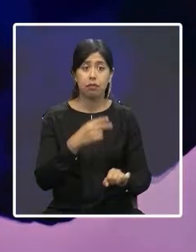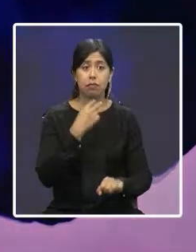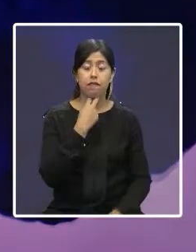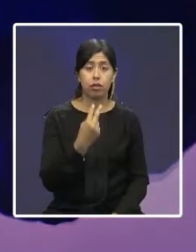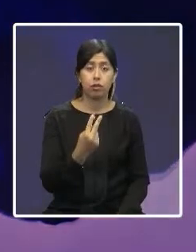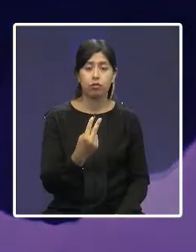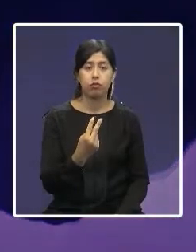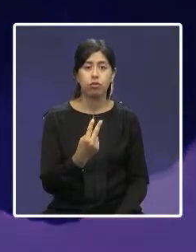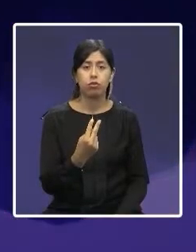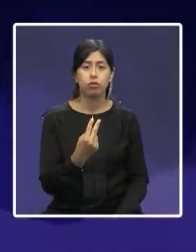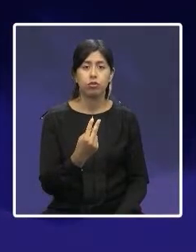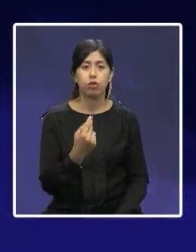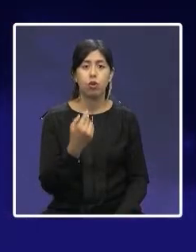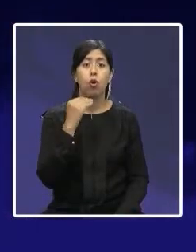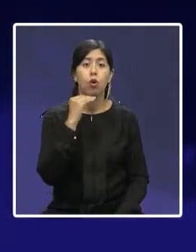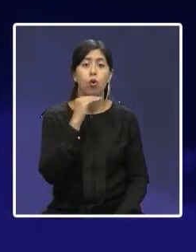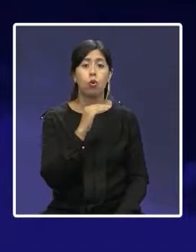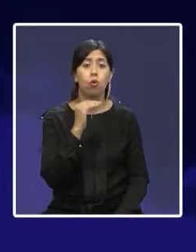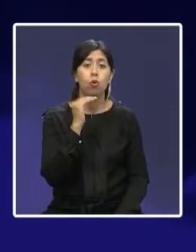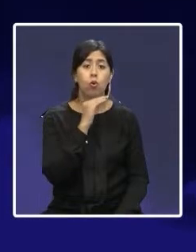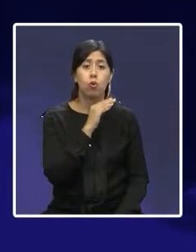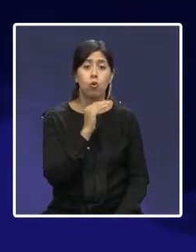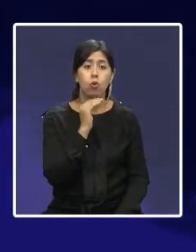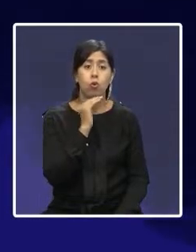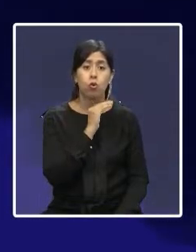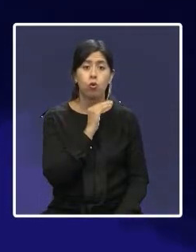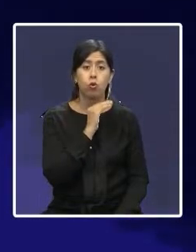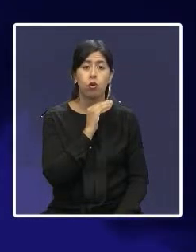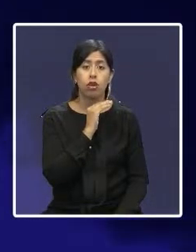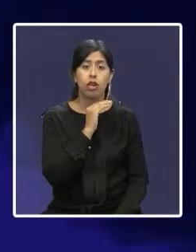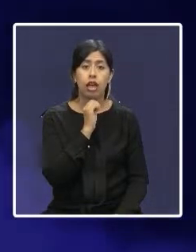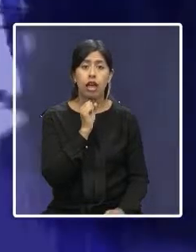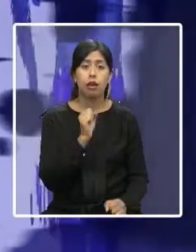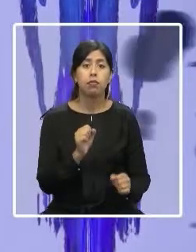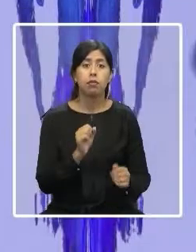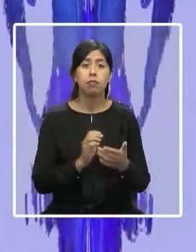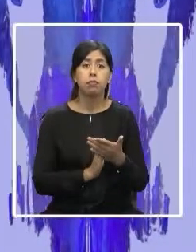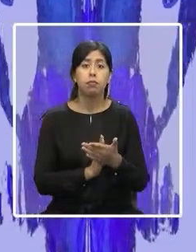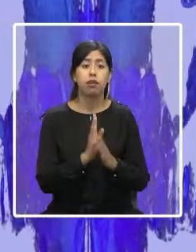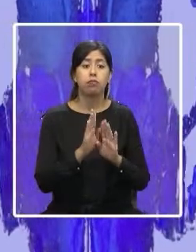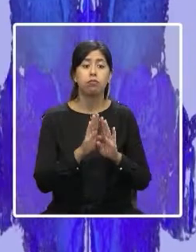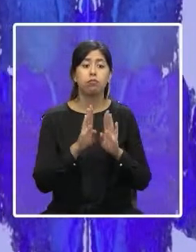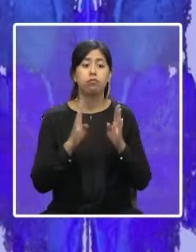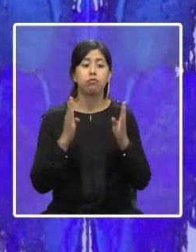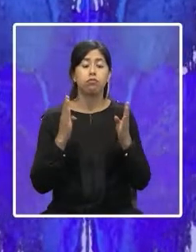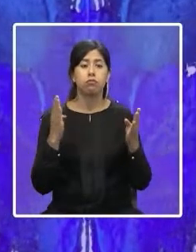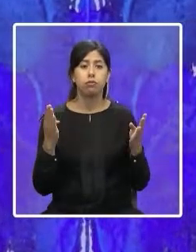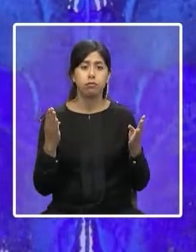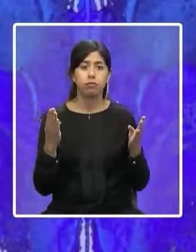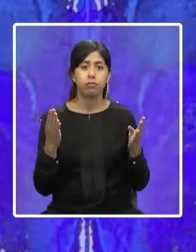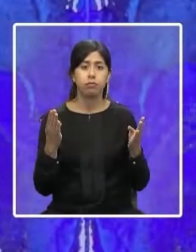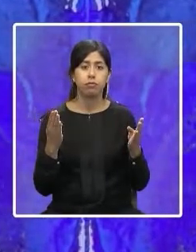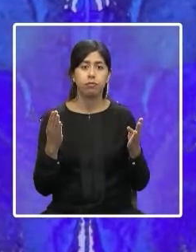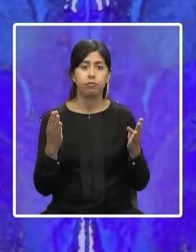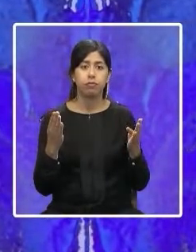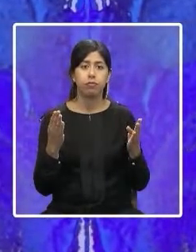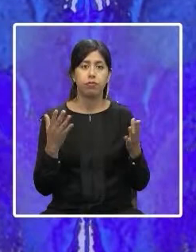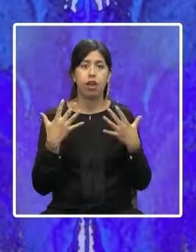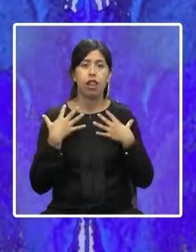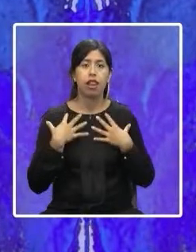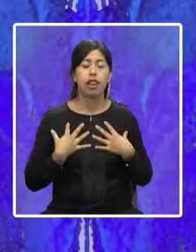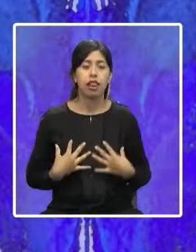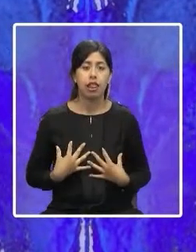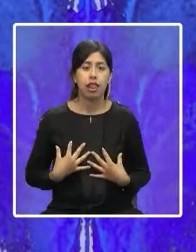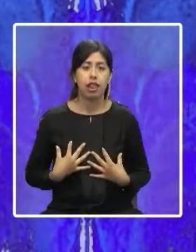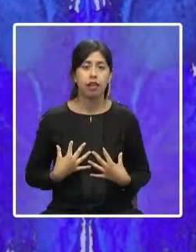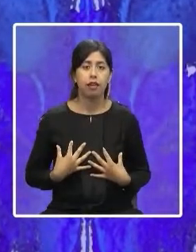bring, in fact, new dimensions, similar language, body movement, as you see on the video, or affective behavior